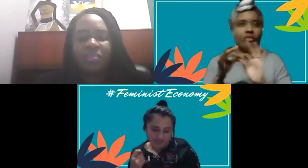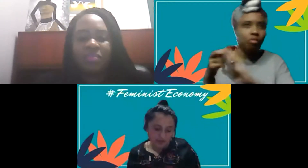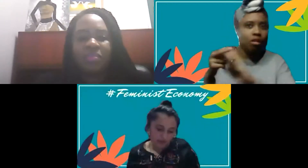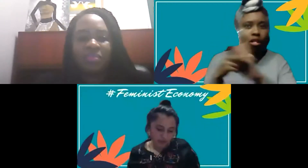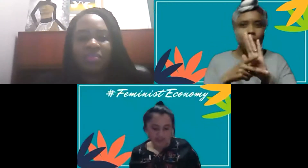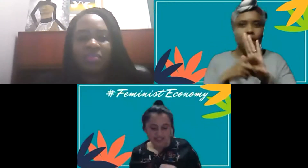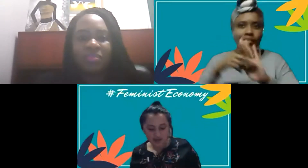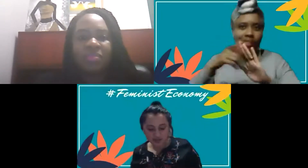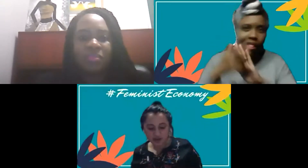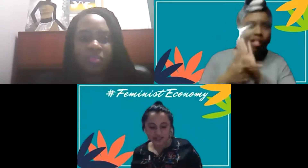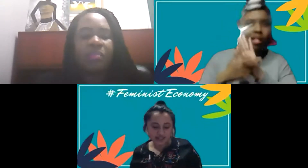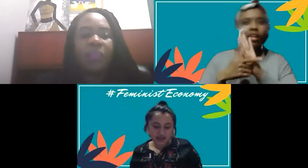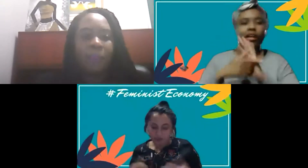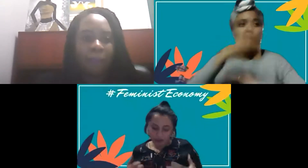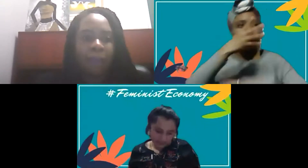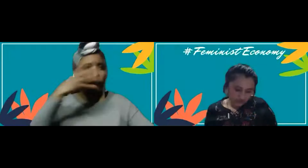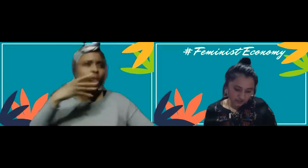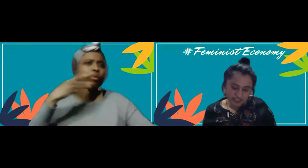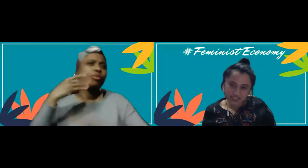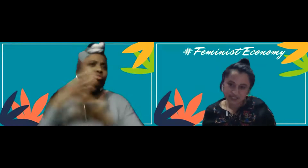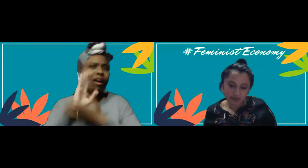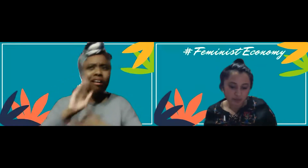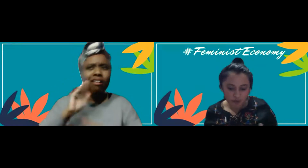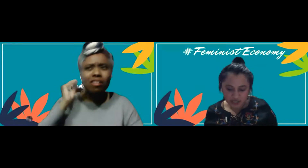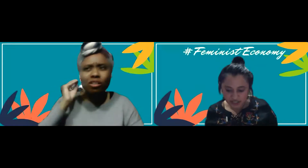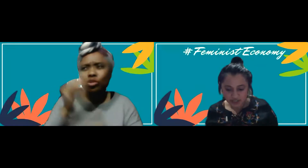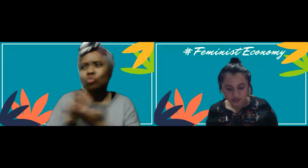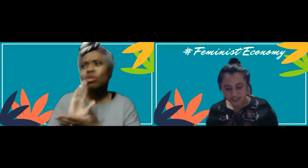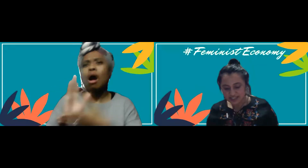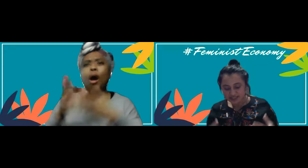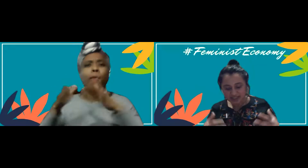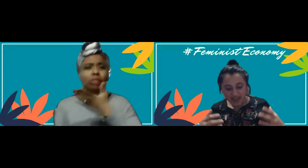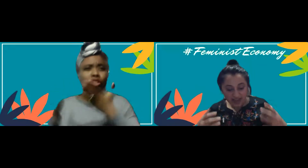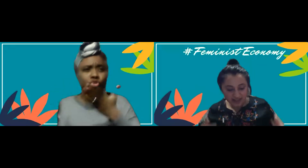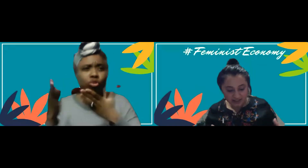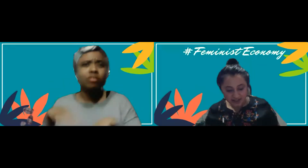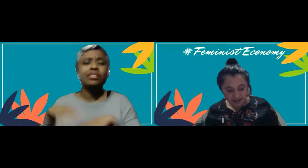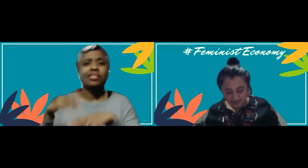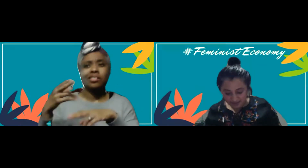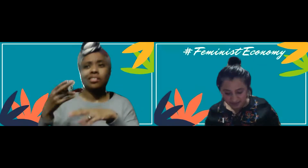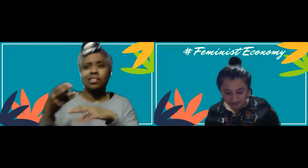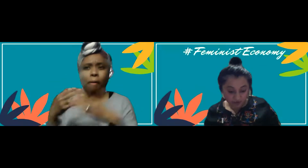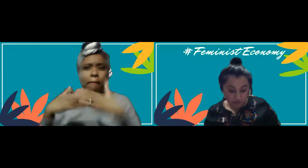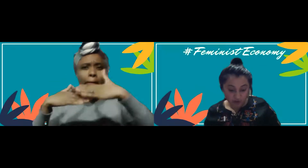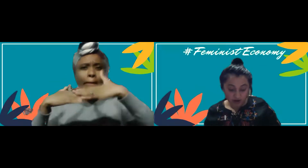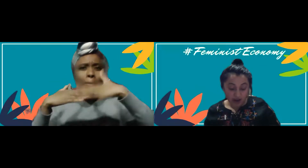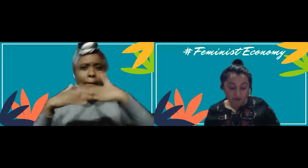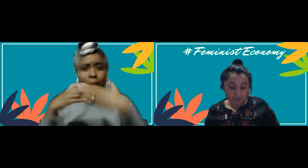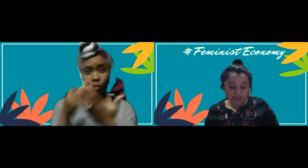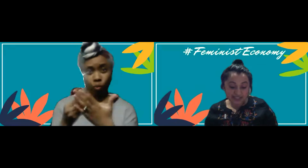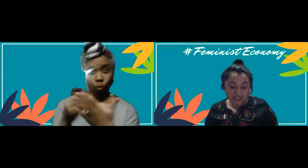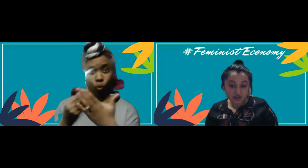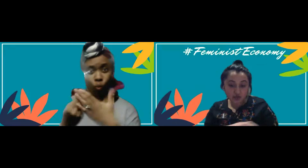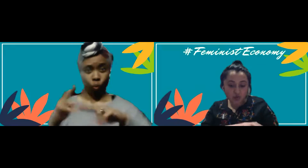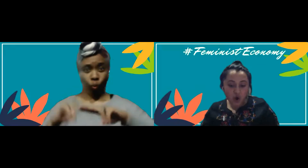in immigrant rights, housing rights, public services, minimum wage increases, and the need for our